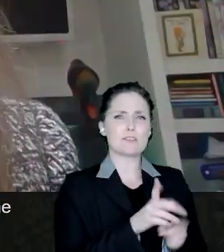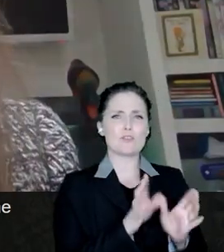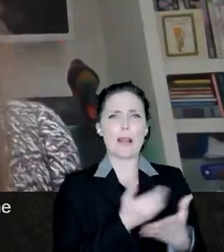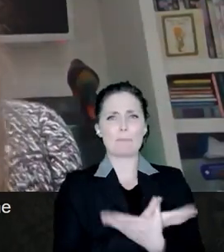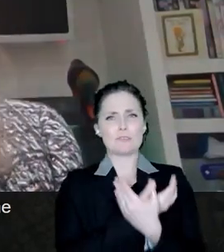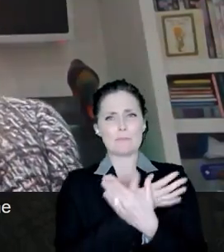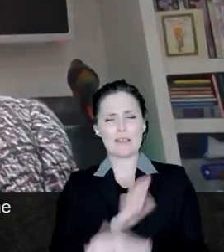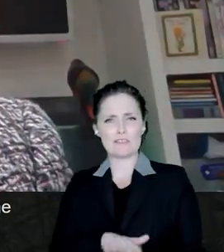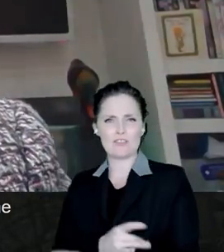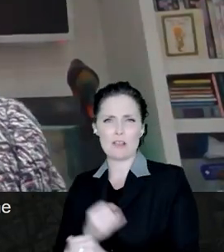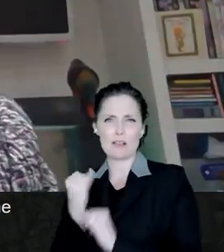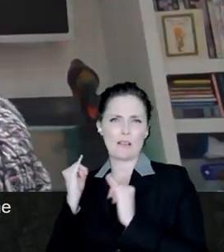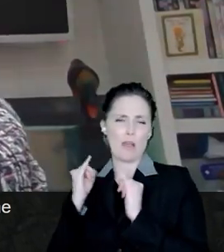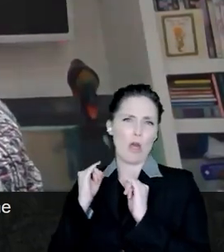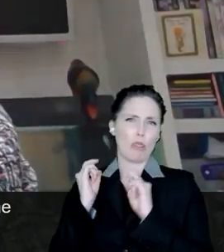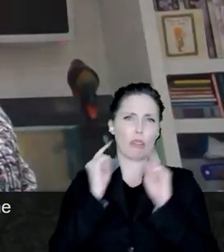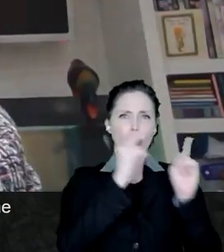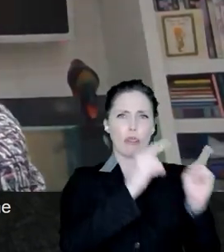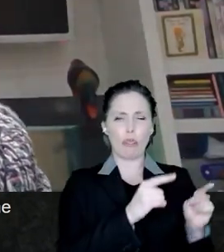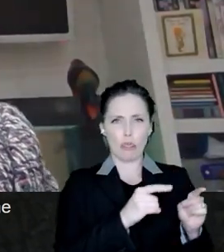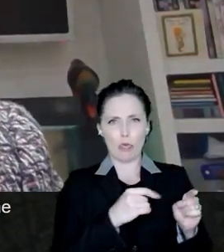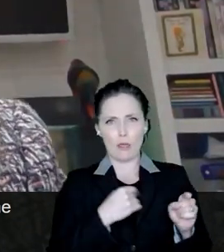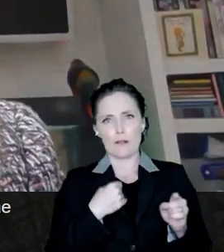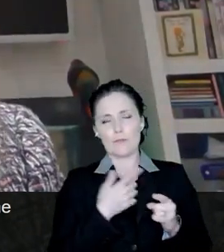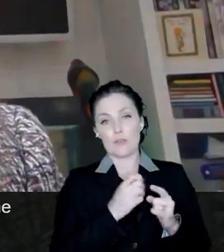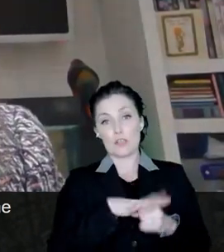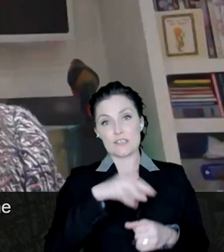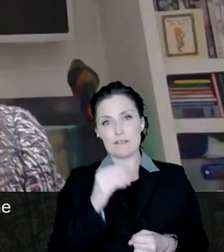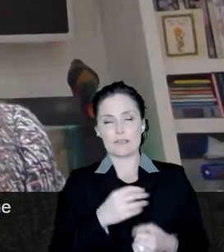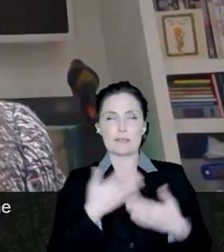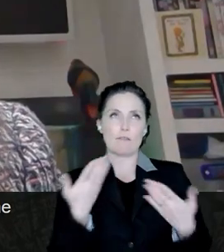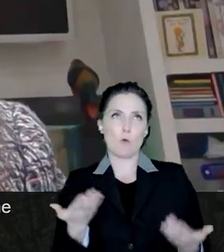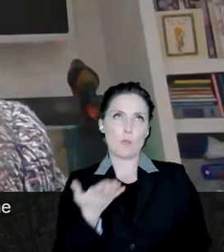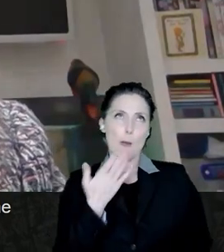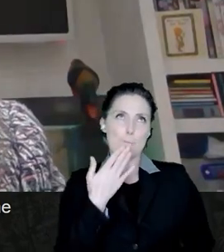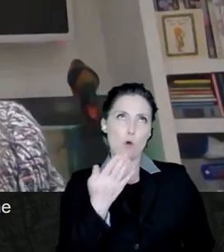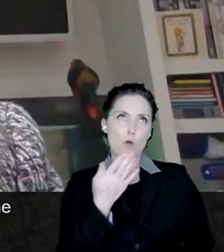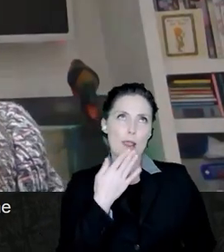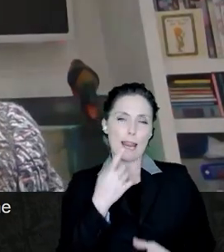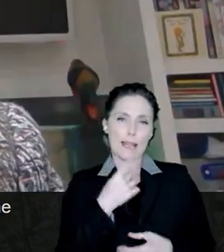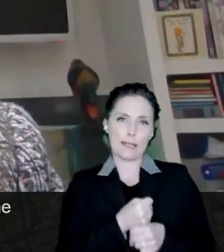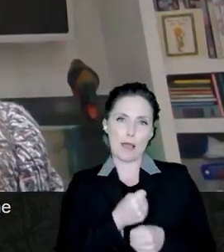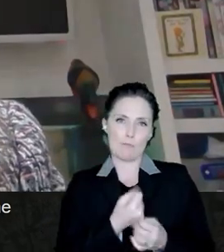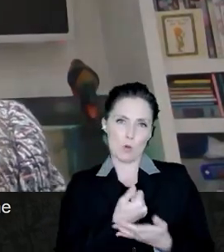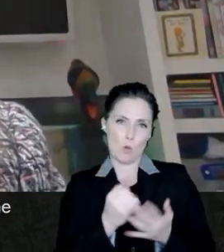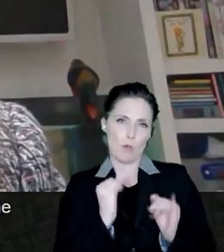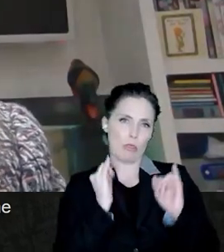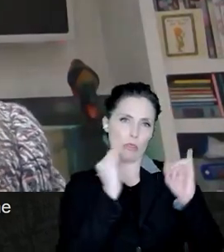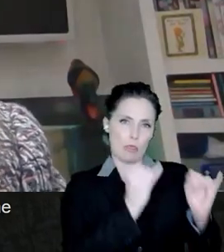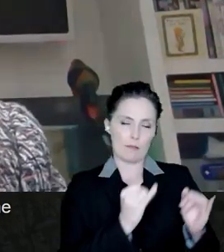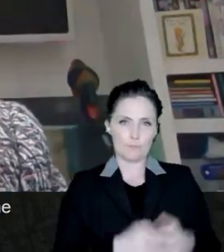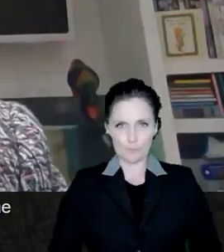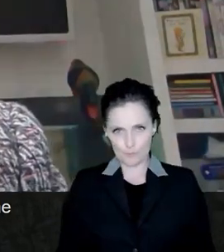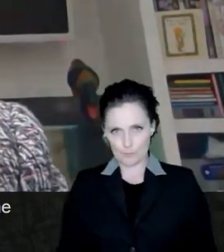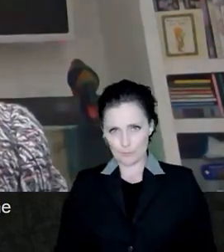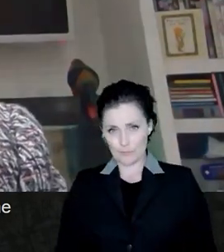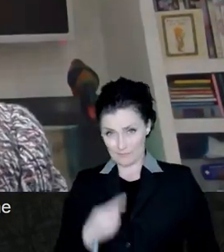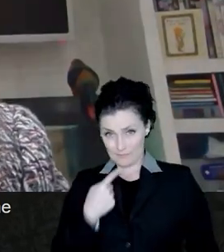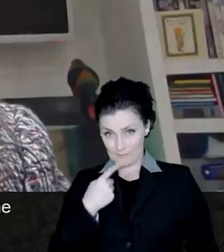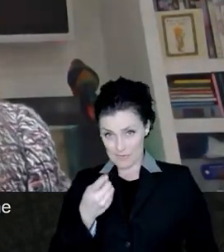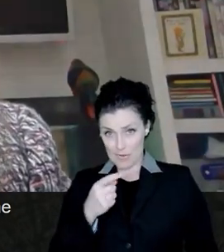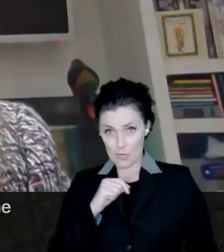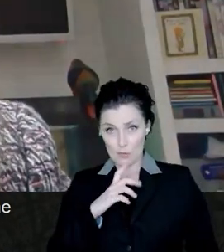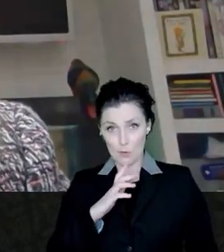the Conservatives. And, of course, boringly, the government as always. I say to you, Mr. Mayor, you've got an